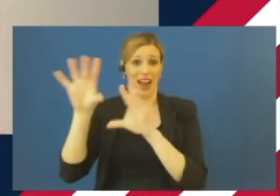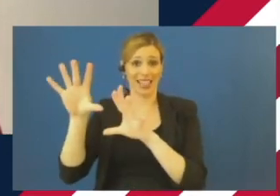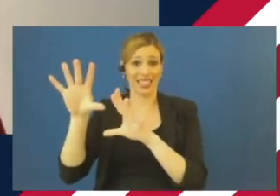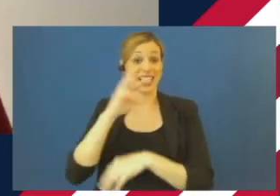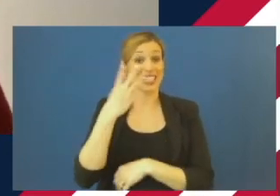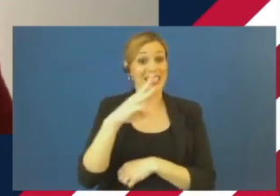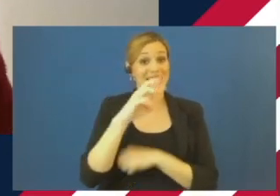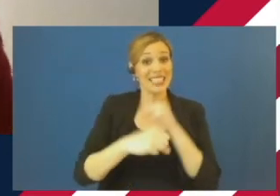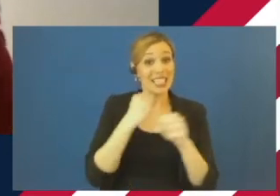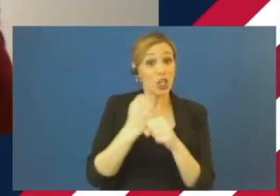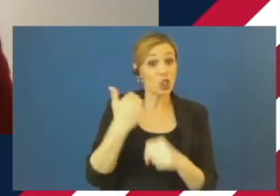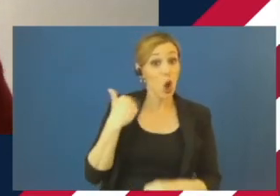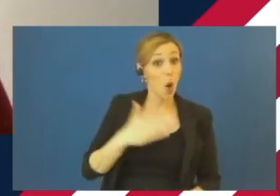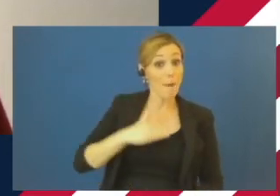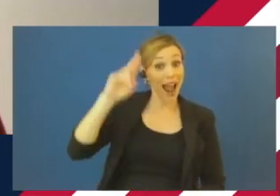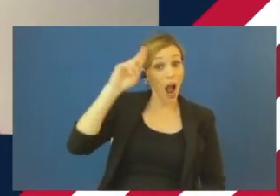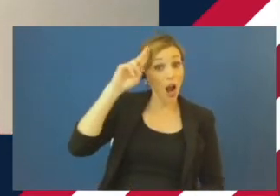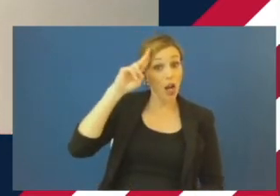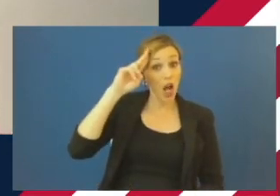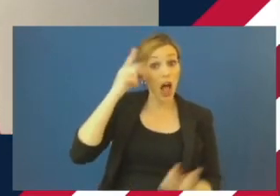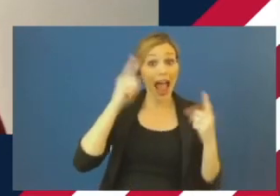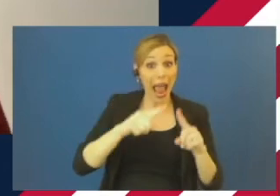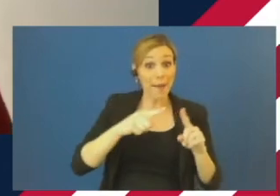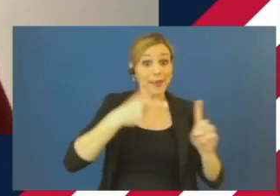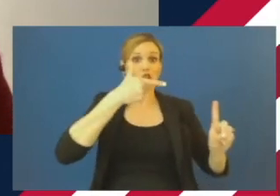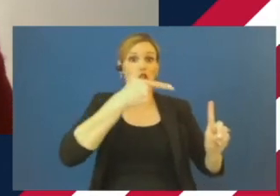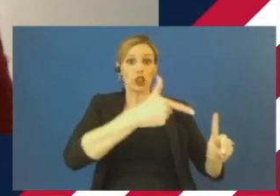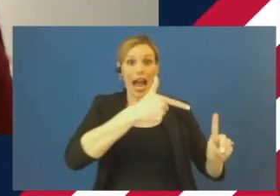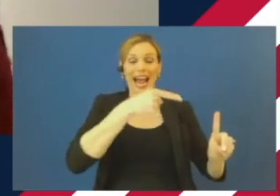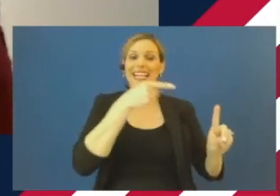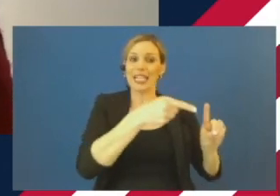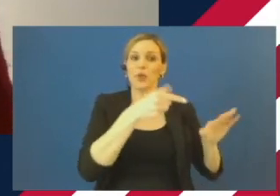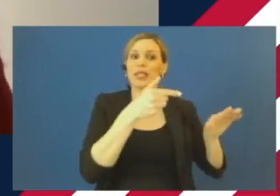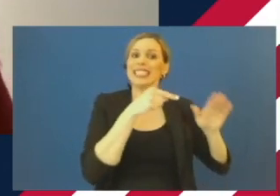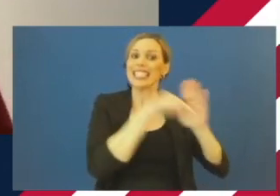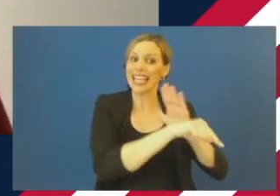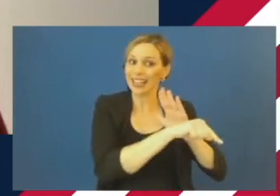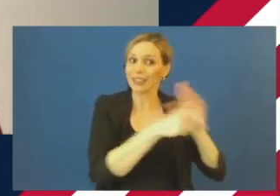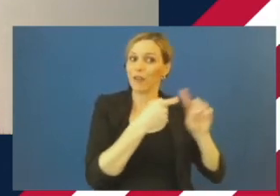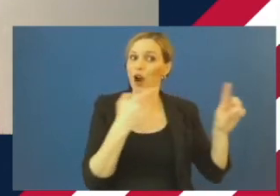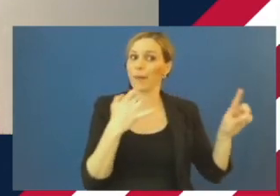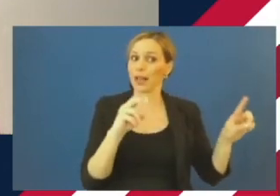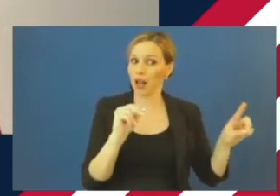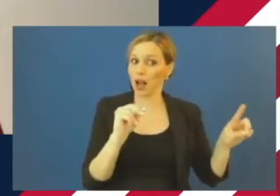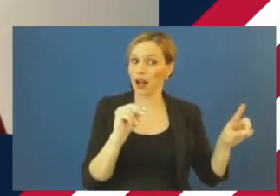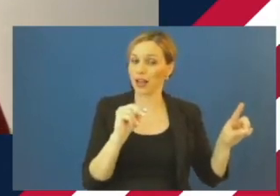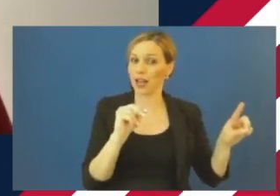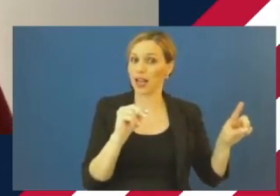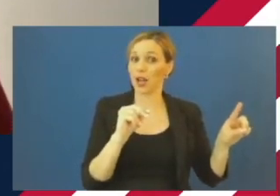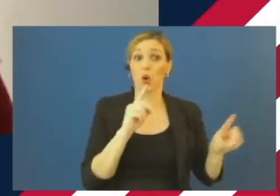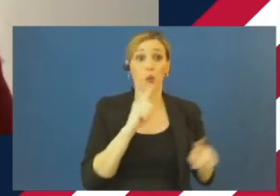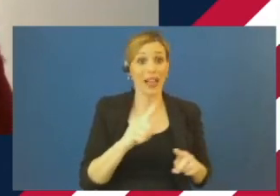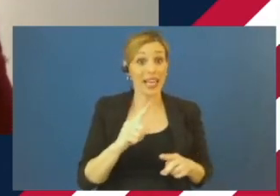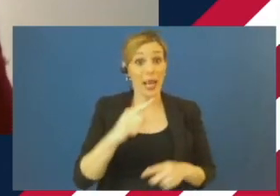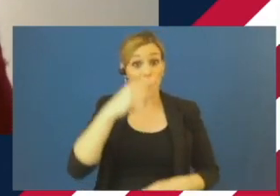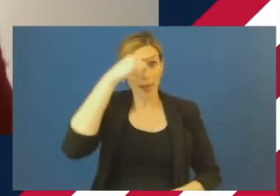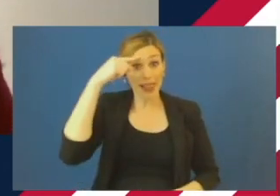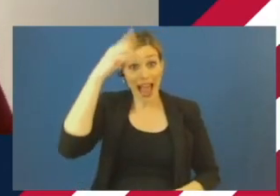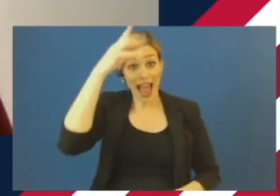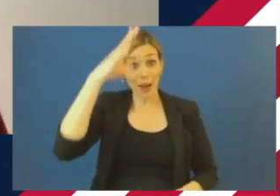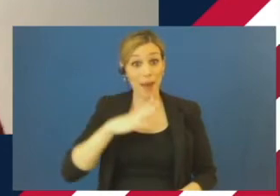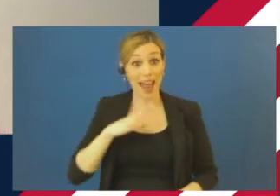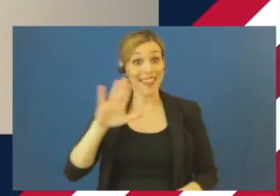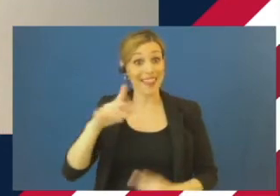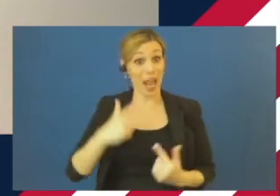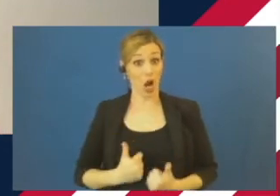killed. His life mattered. According to the Boston University School of Medicine, the life expectancy for Black men is reduced by 4 years